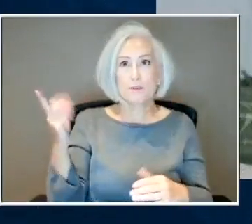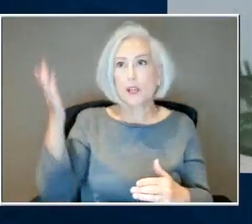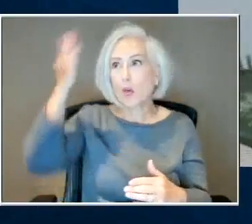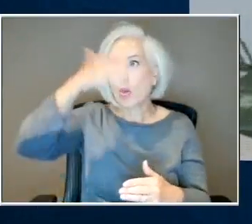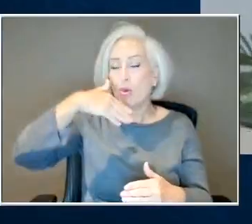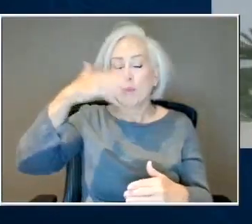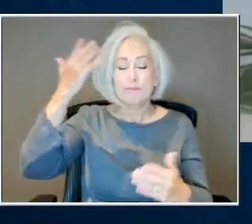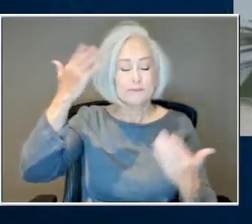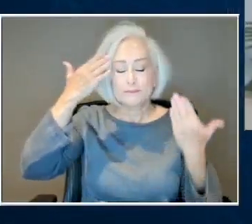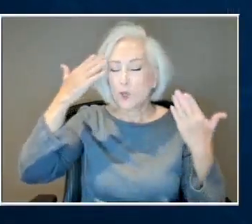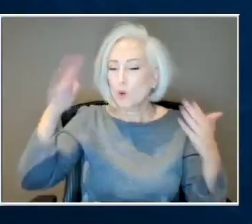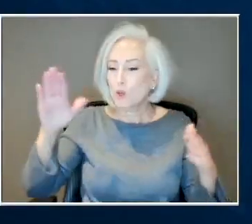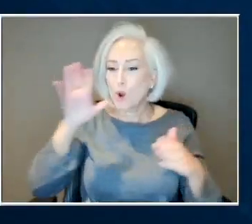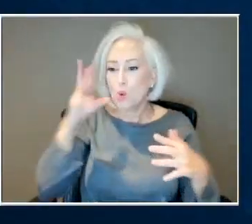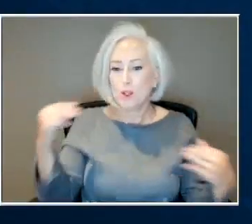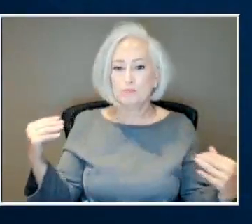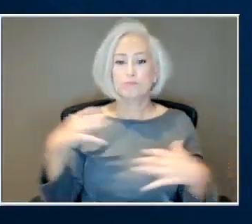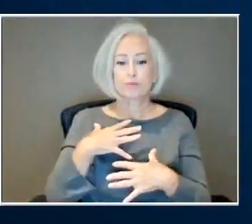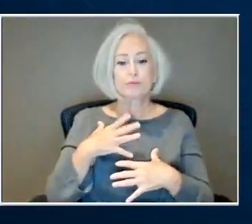affect your heart dramatically.